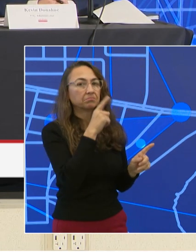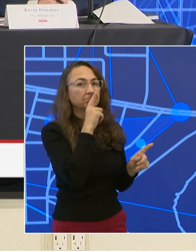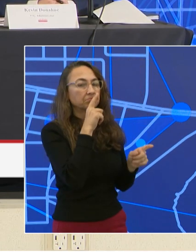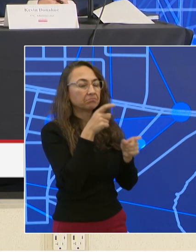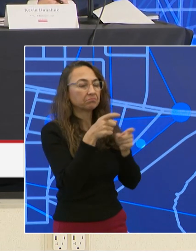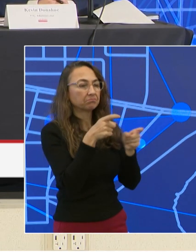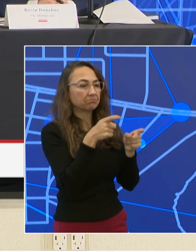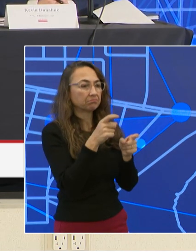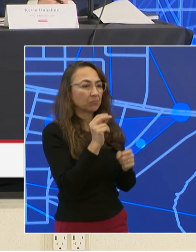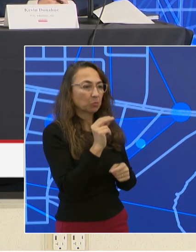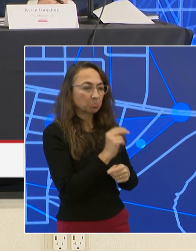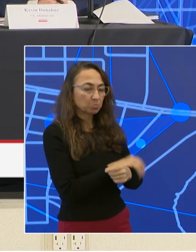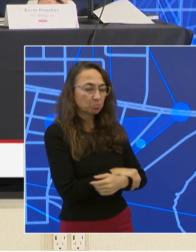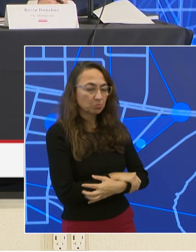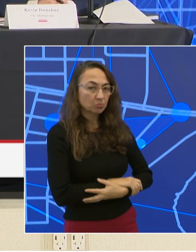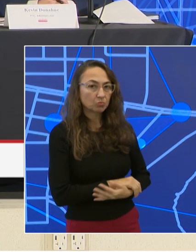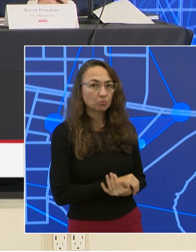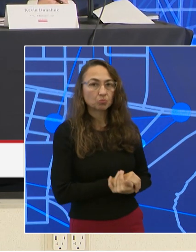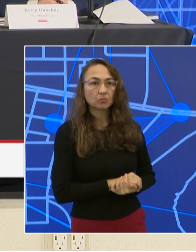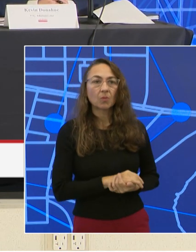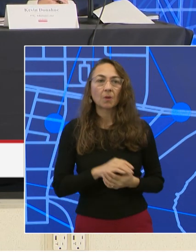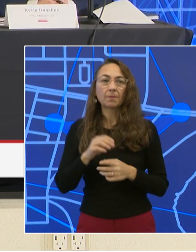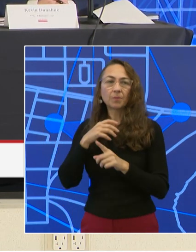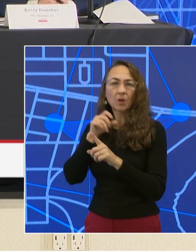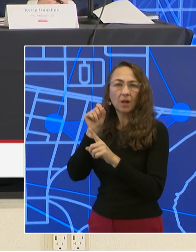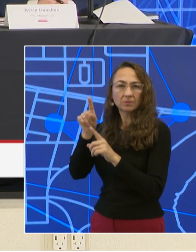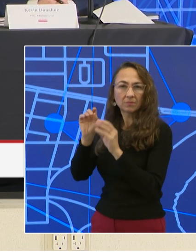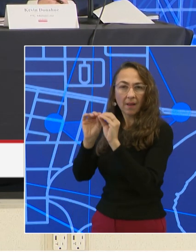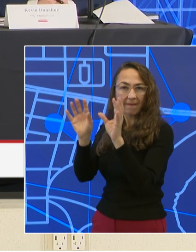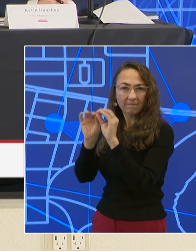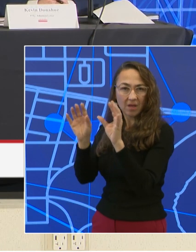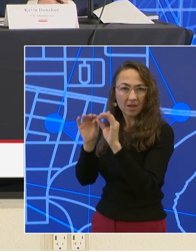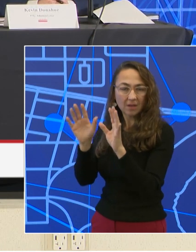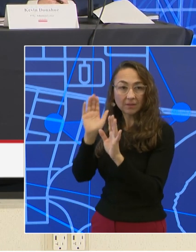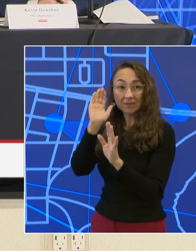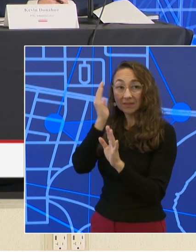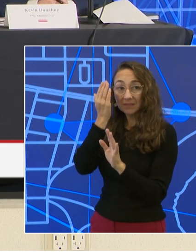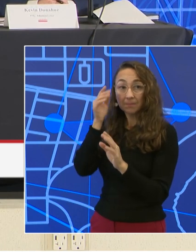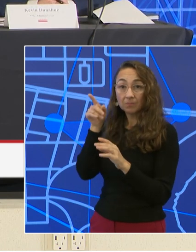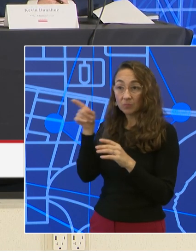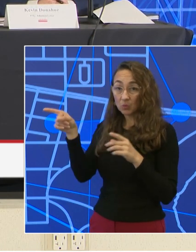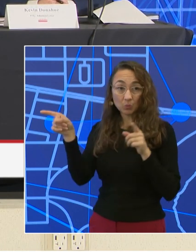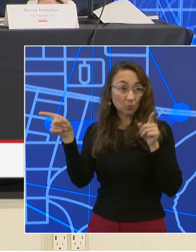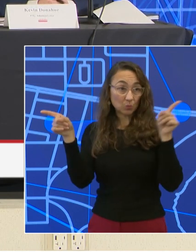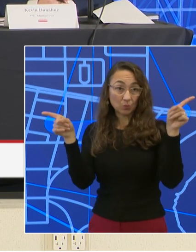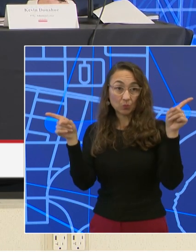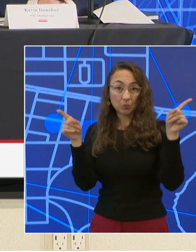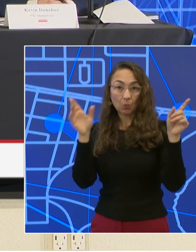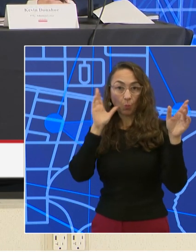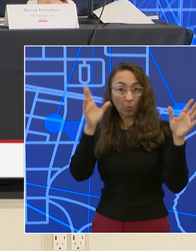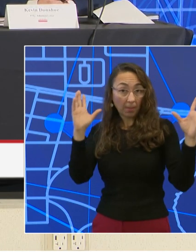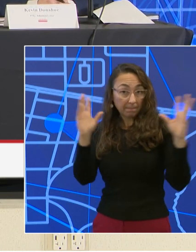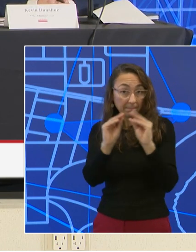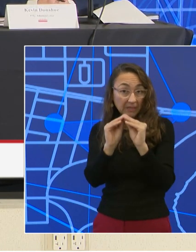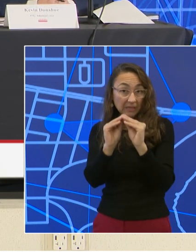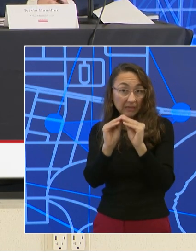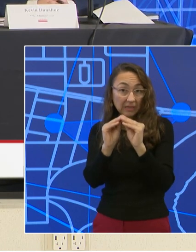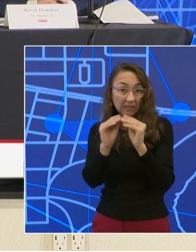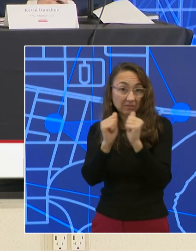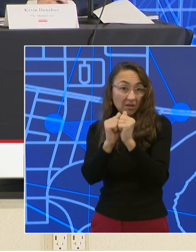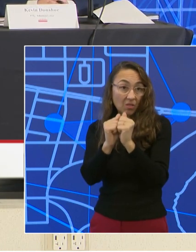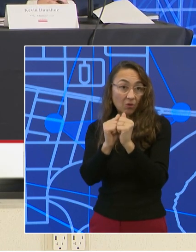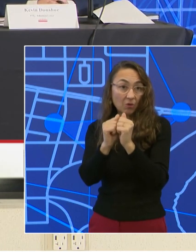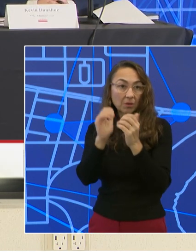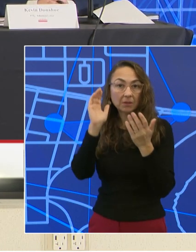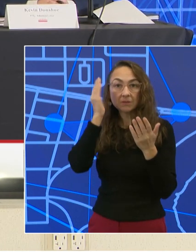So just clarifying on what you just said, you've gotten the indication that we are going to meet. Does that mean you've gotten the indication that you and President-elect Trump are